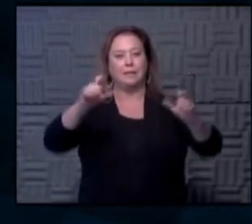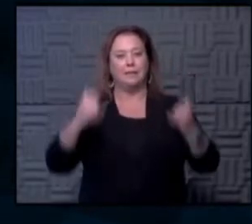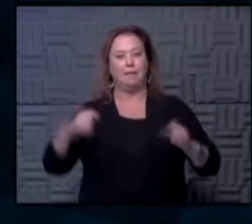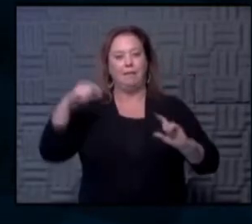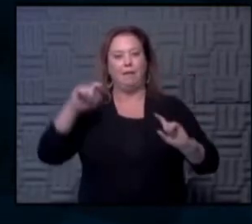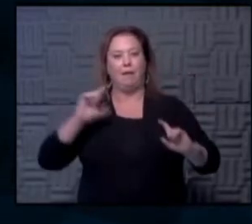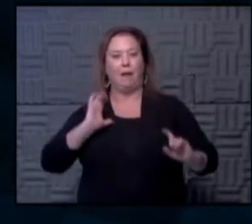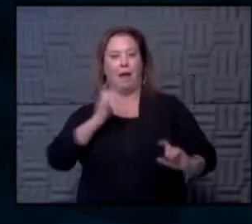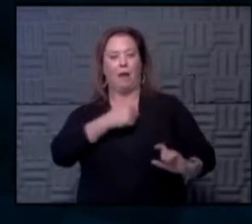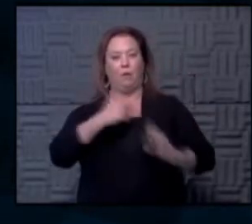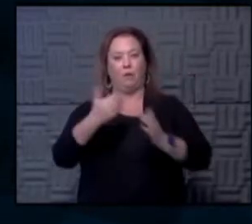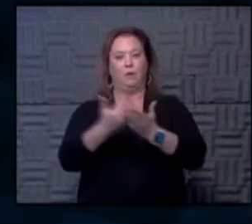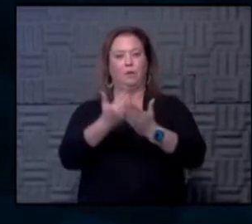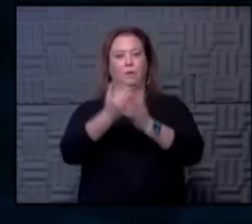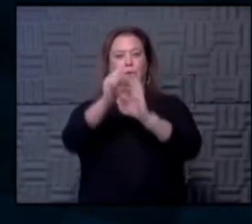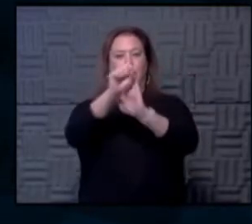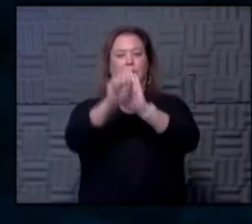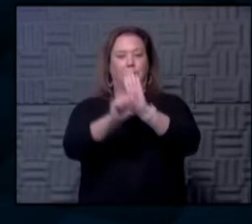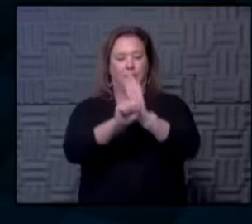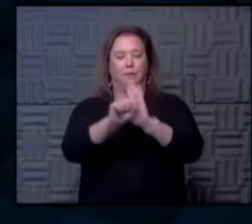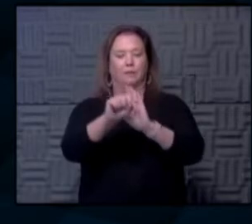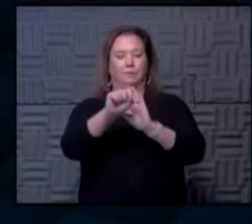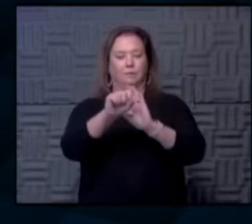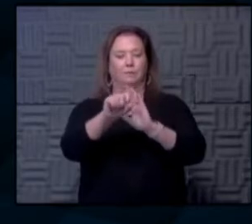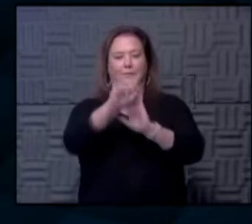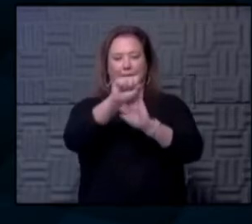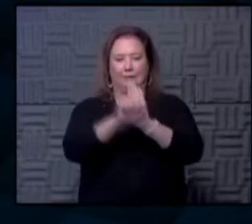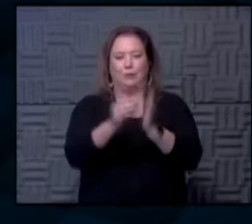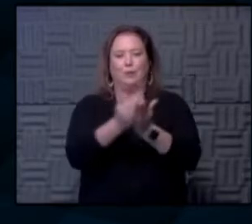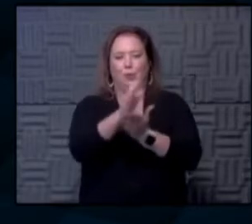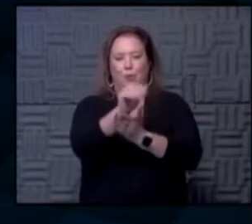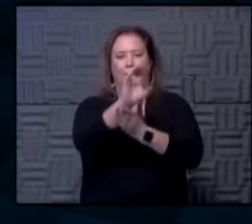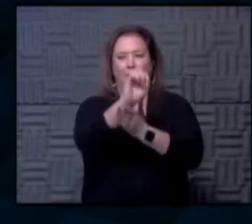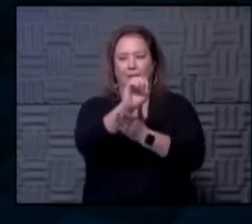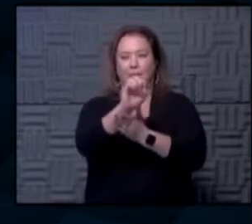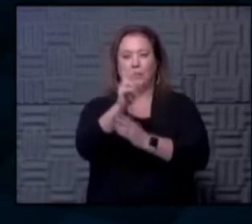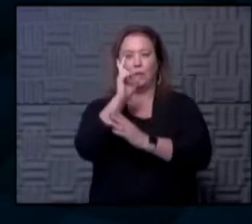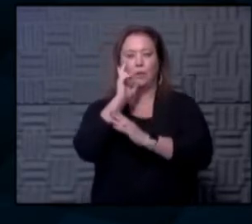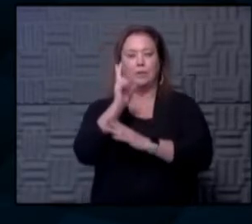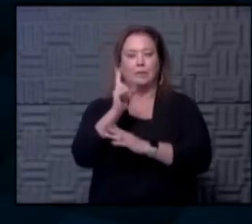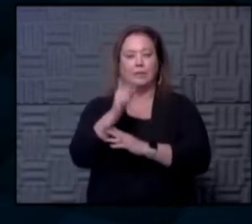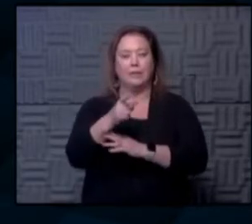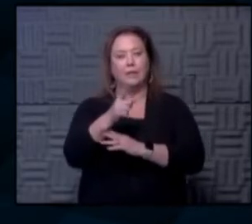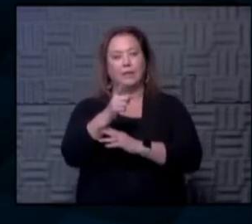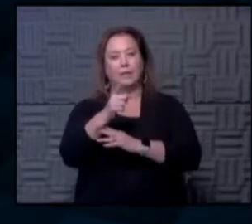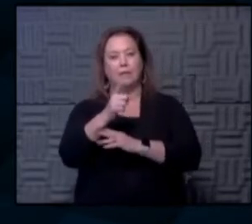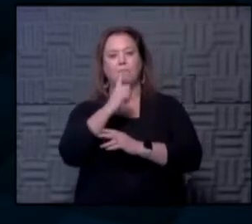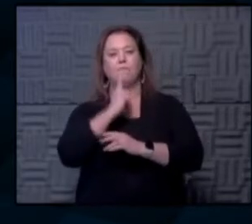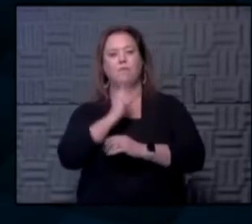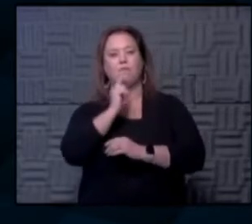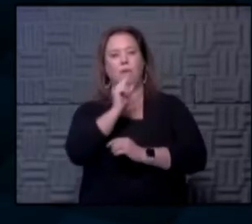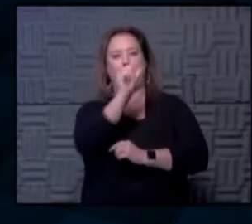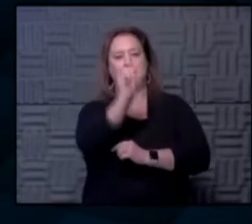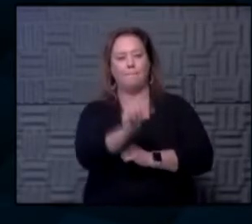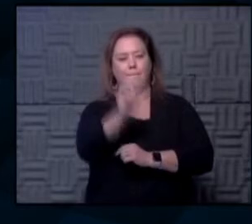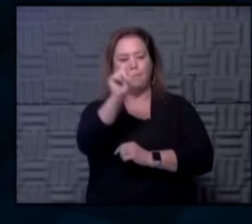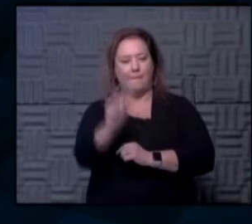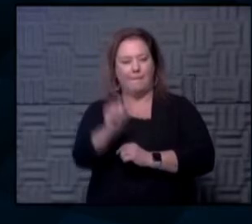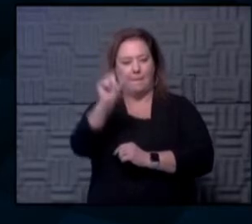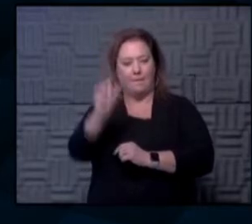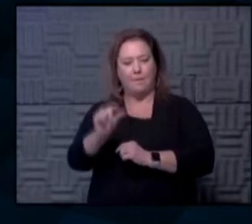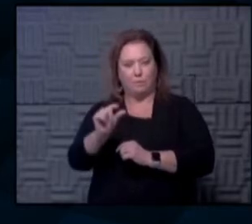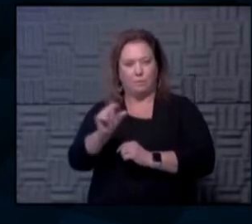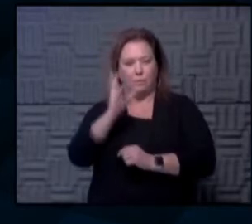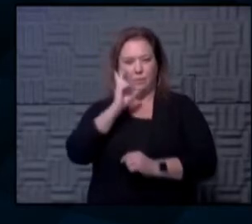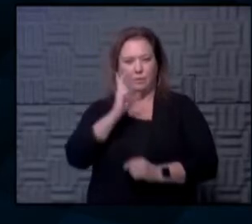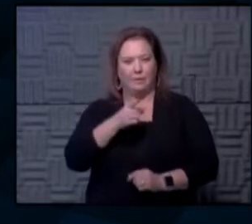level, looking at both new cases and hospitalizations. You can see the sort of shaded red bars in the background on the